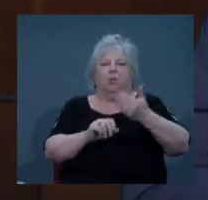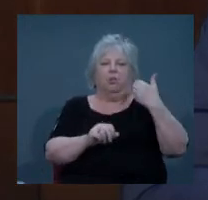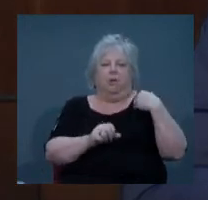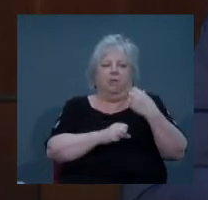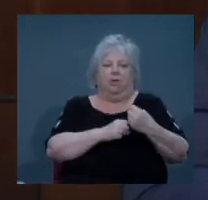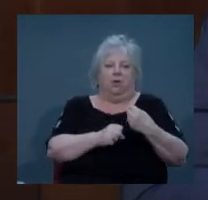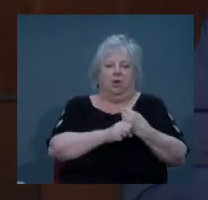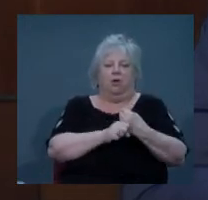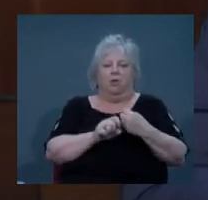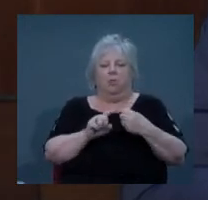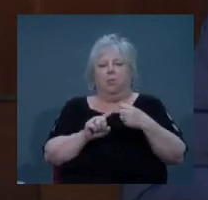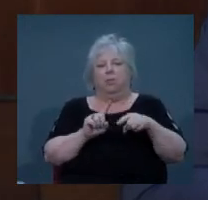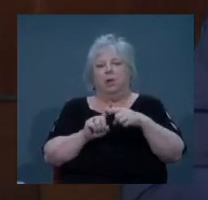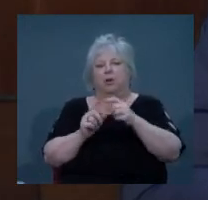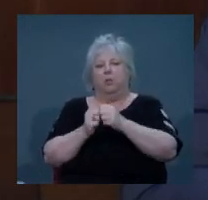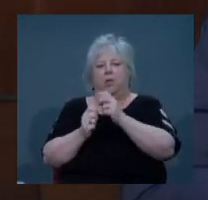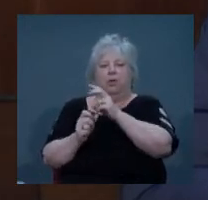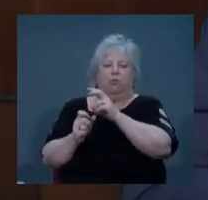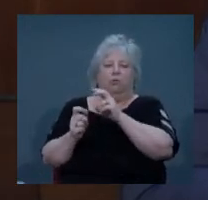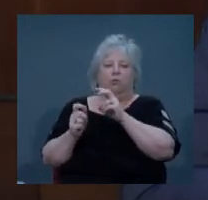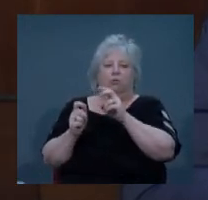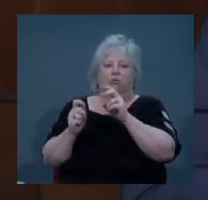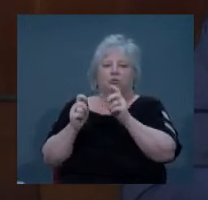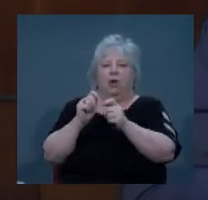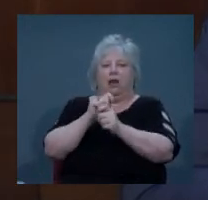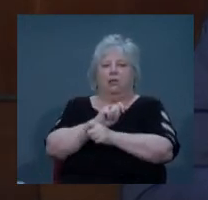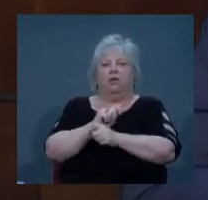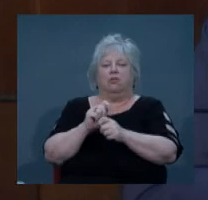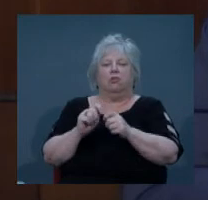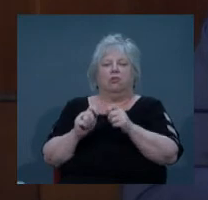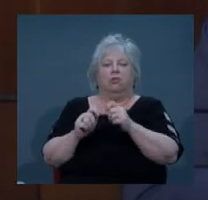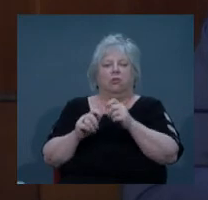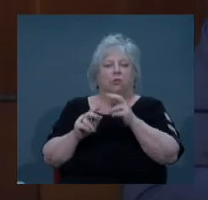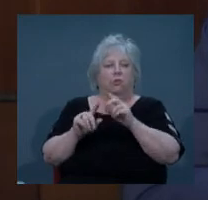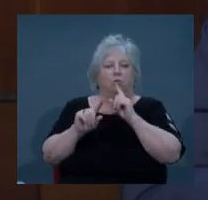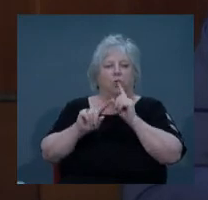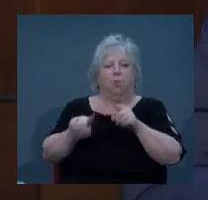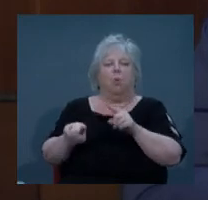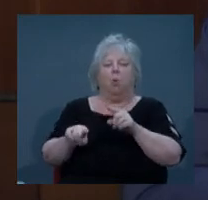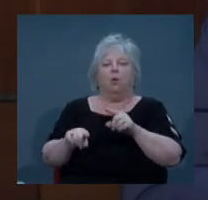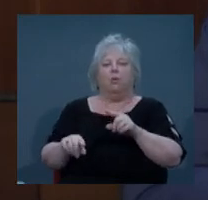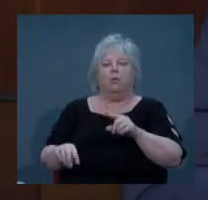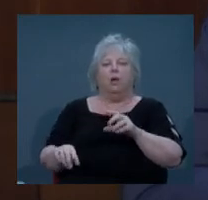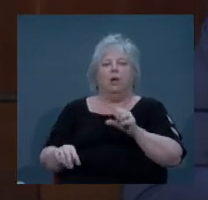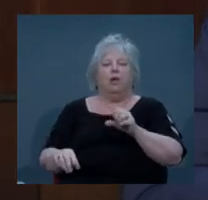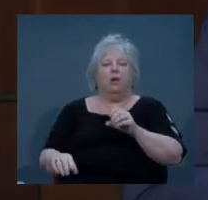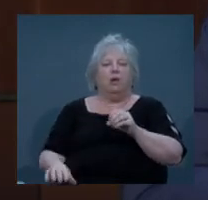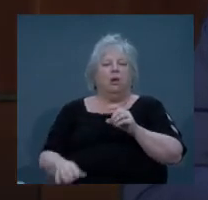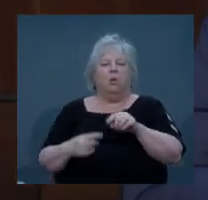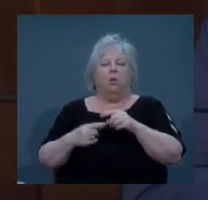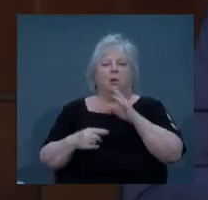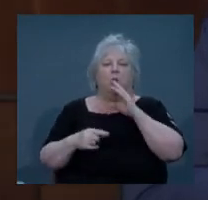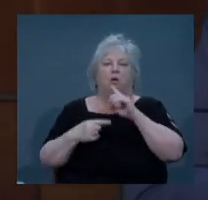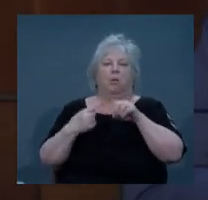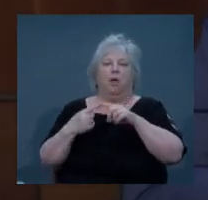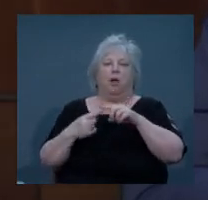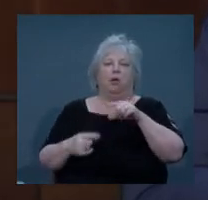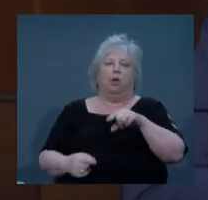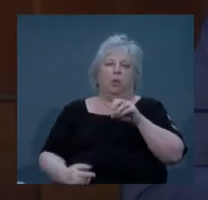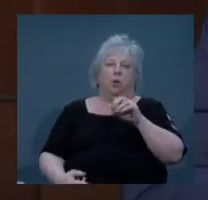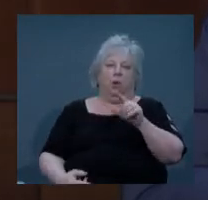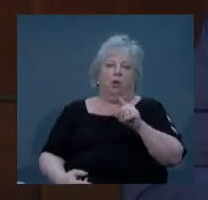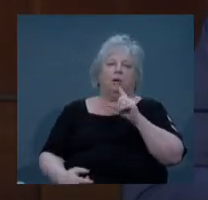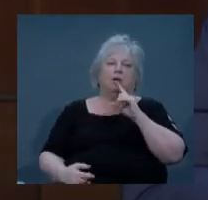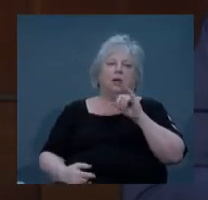but also with the transition report that we had, a community transition report. Okay. And so when we talk about quality of life, yes,